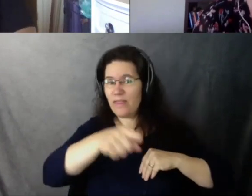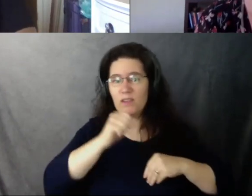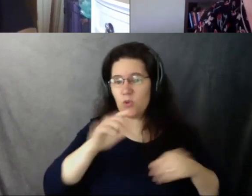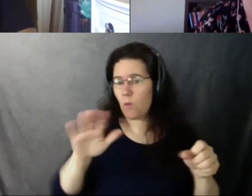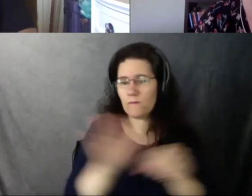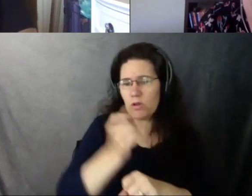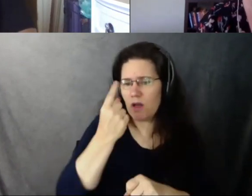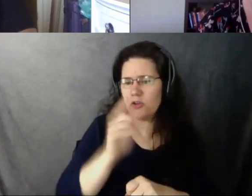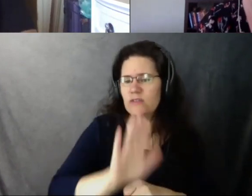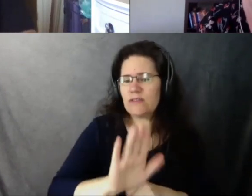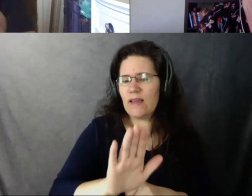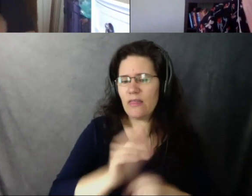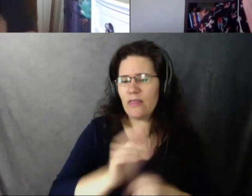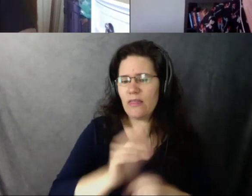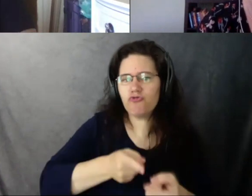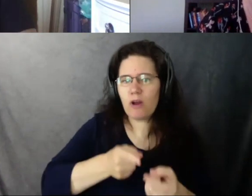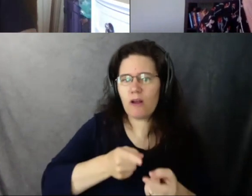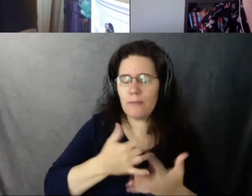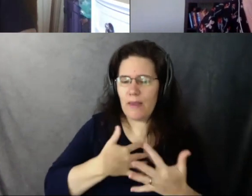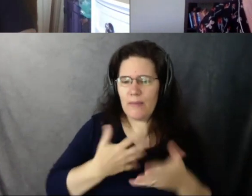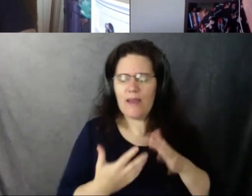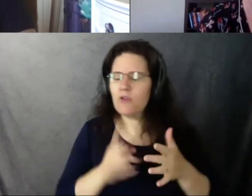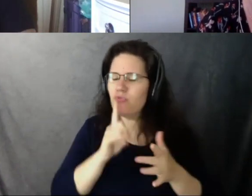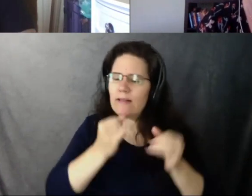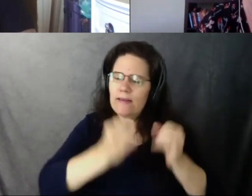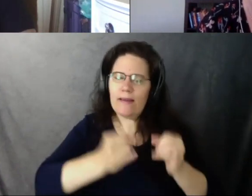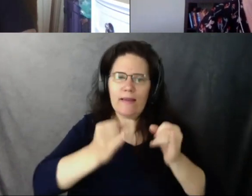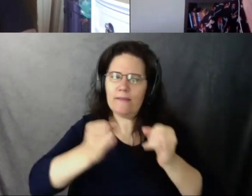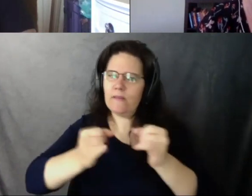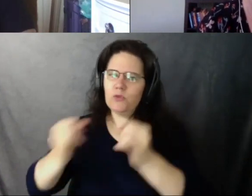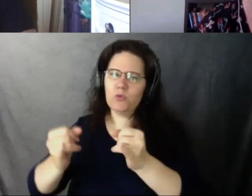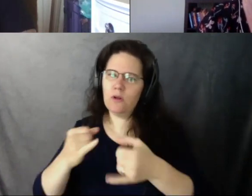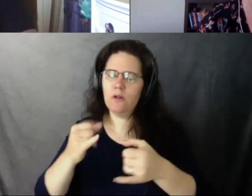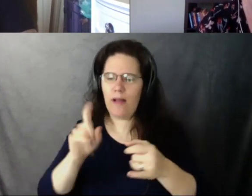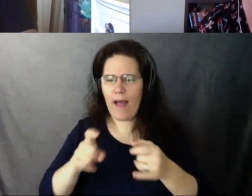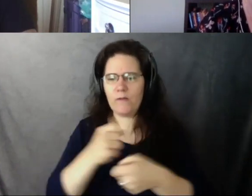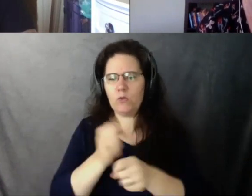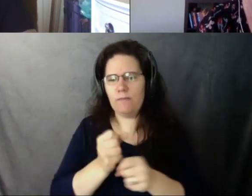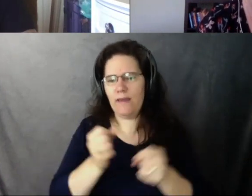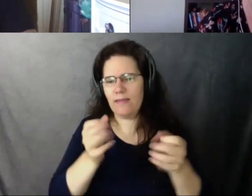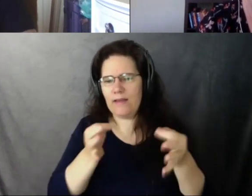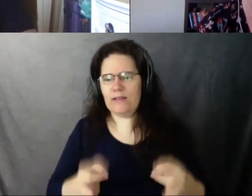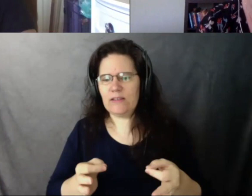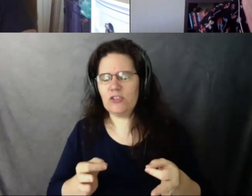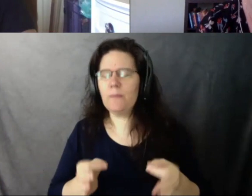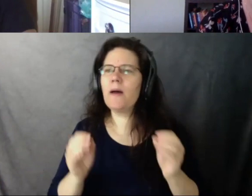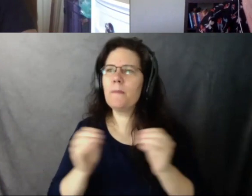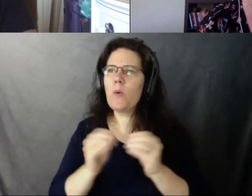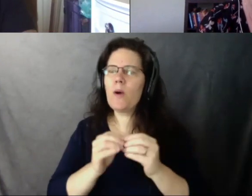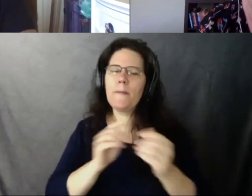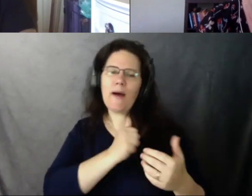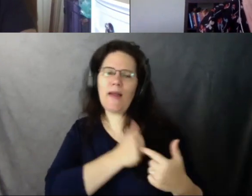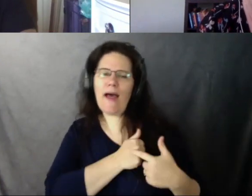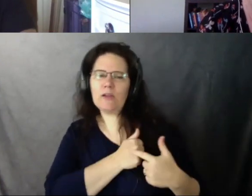So it's really an individual thing, but it's more about acceptance and just